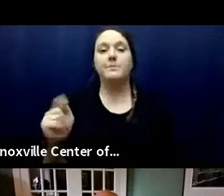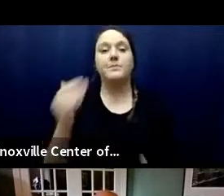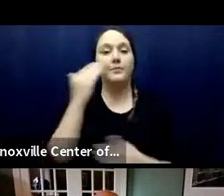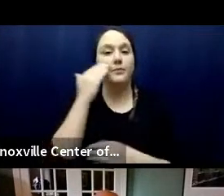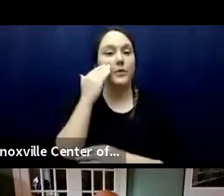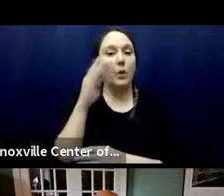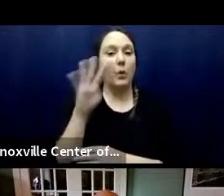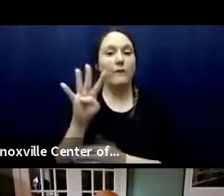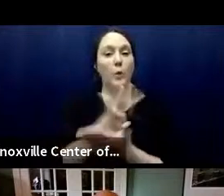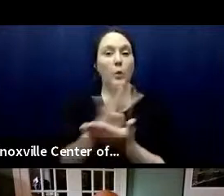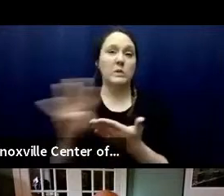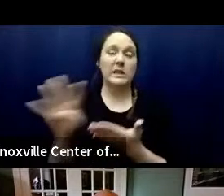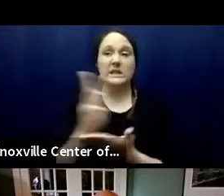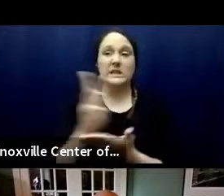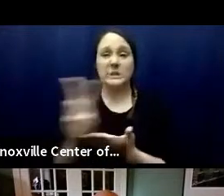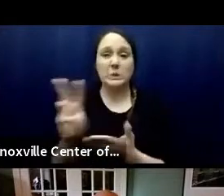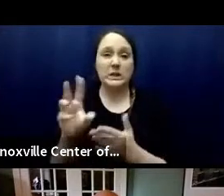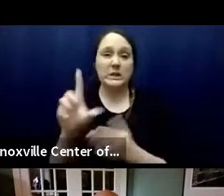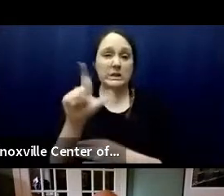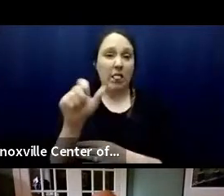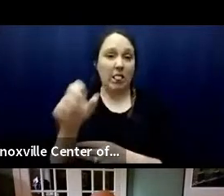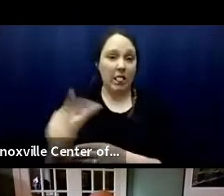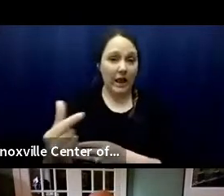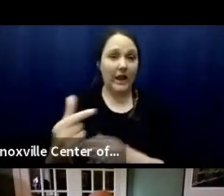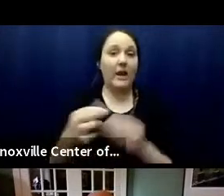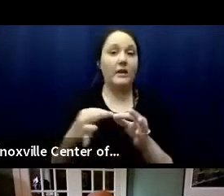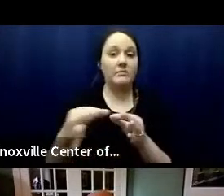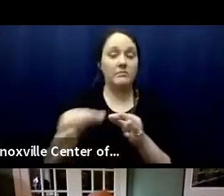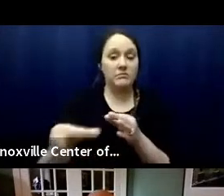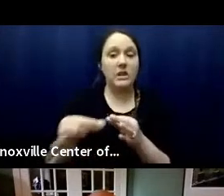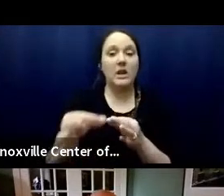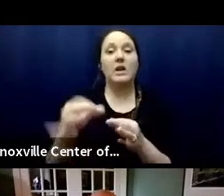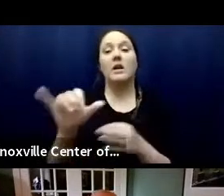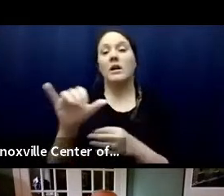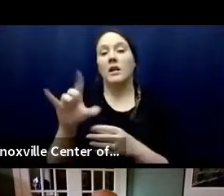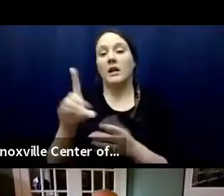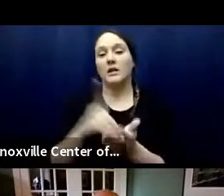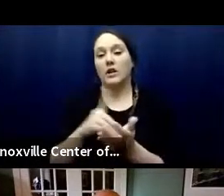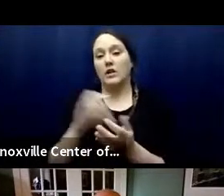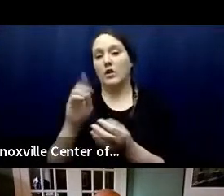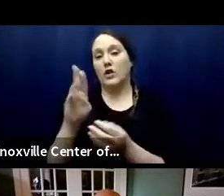week lag. But for example, it is, to Dr. O'Brien's point, at